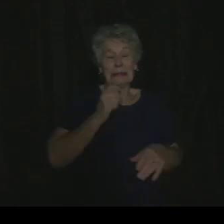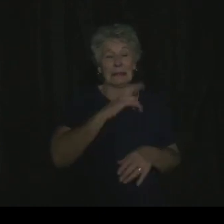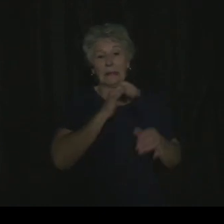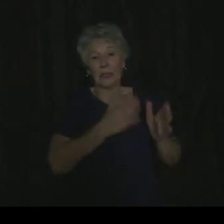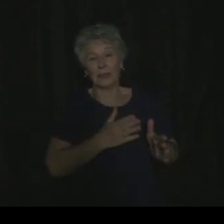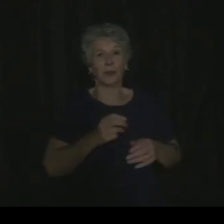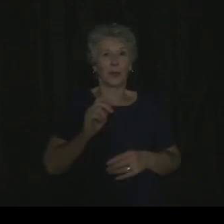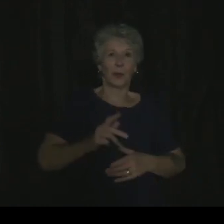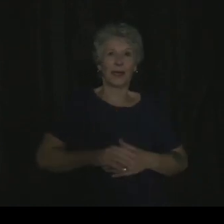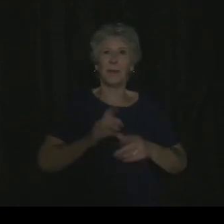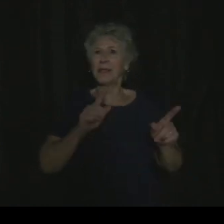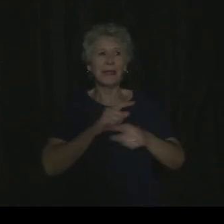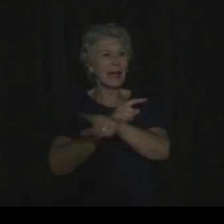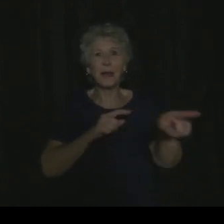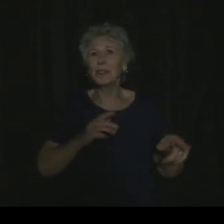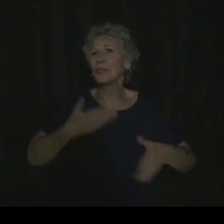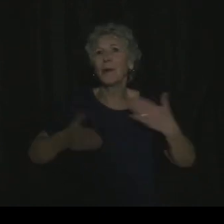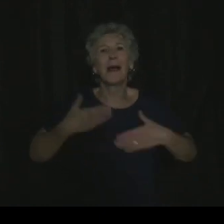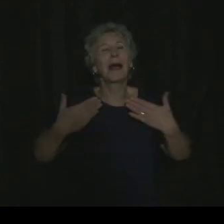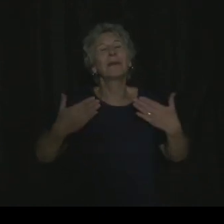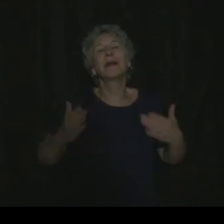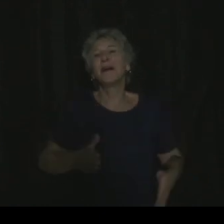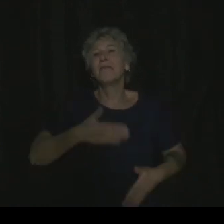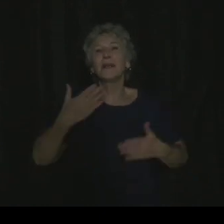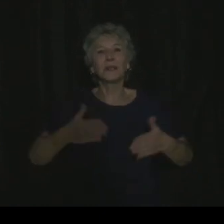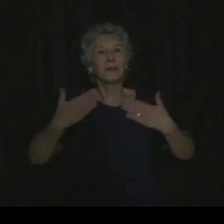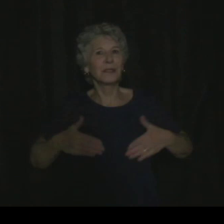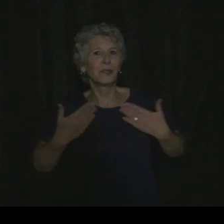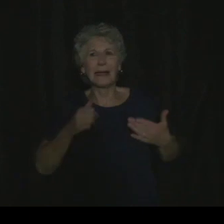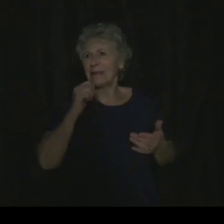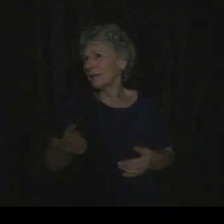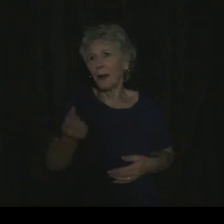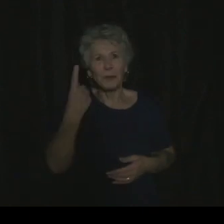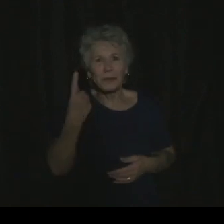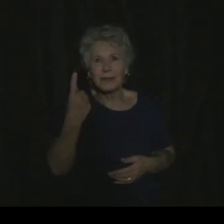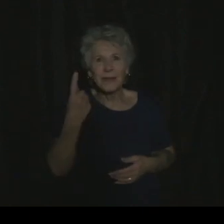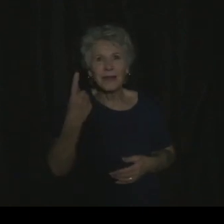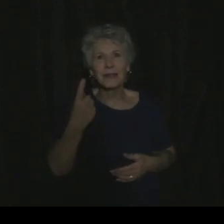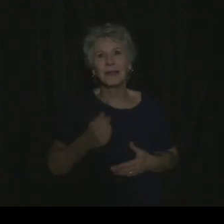okay. But they were so happy and filled with joy, the Lord, and I didn't quite understand it at that point.